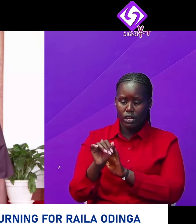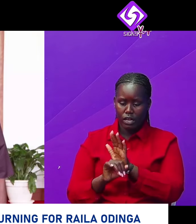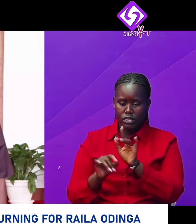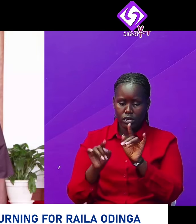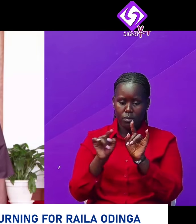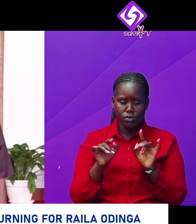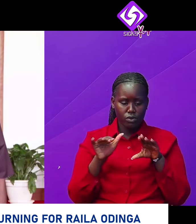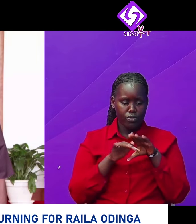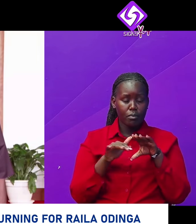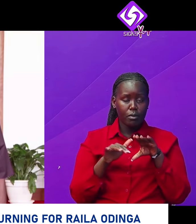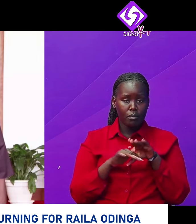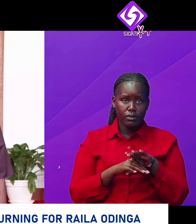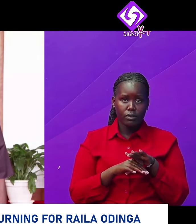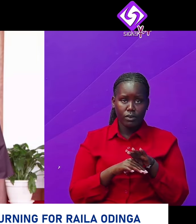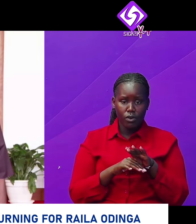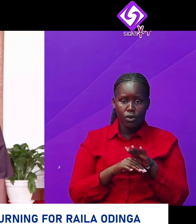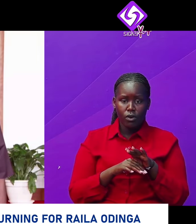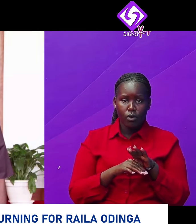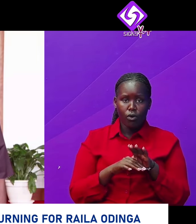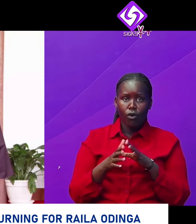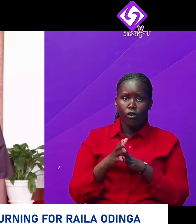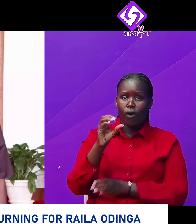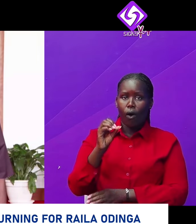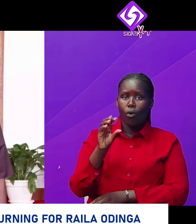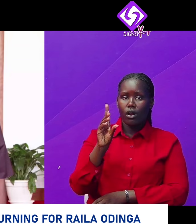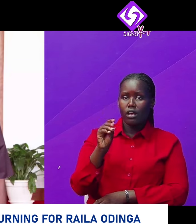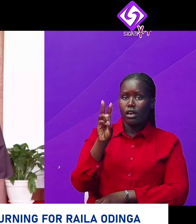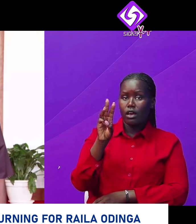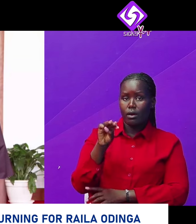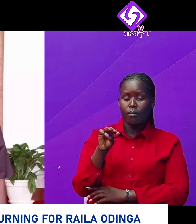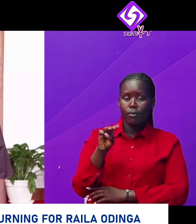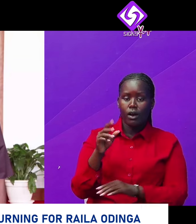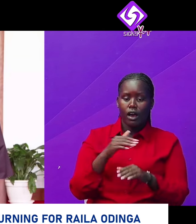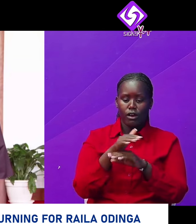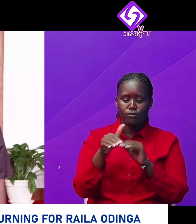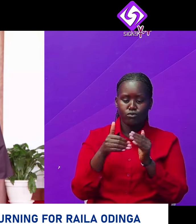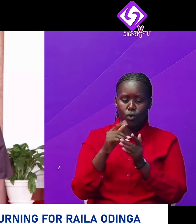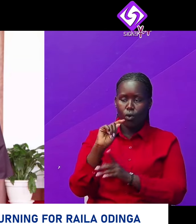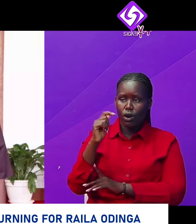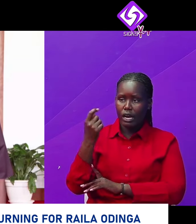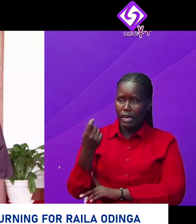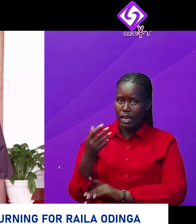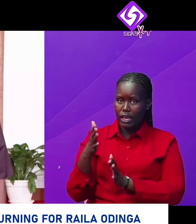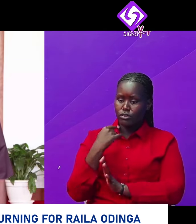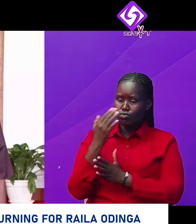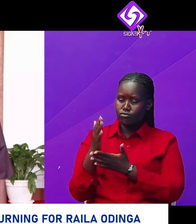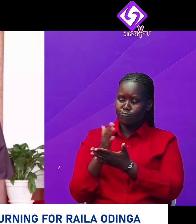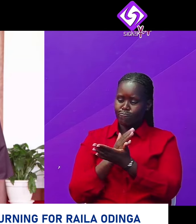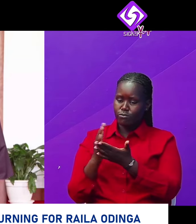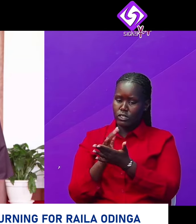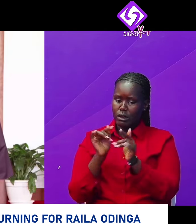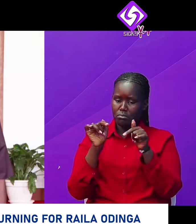members of Orange Democratic Movement, and to all Kenyans who share in this